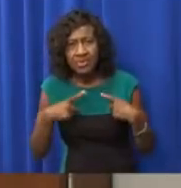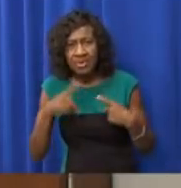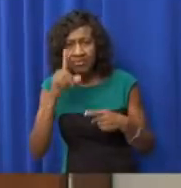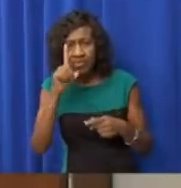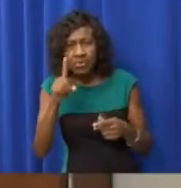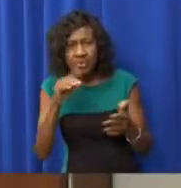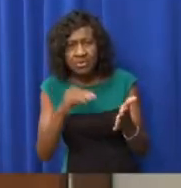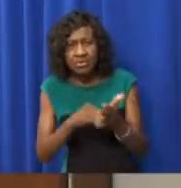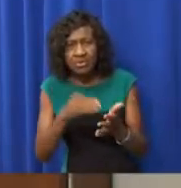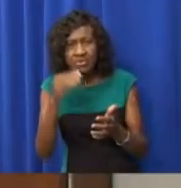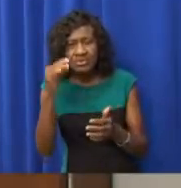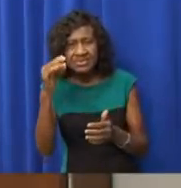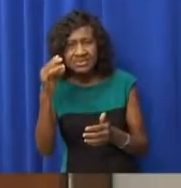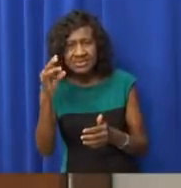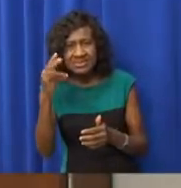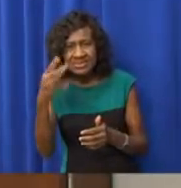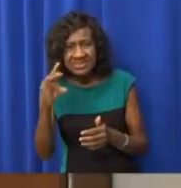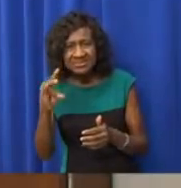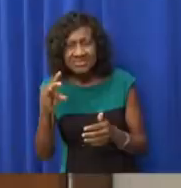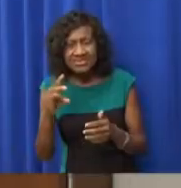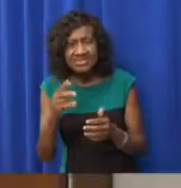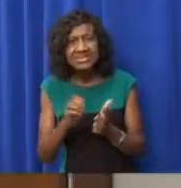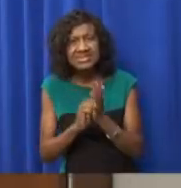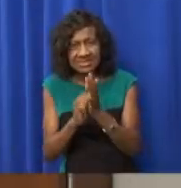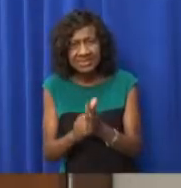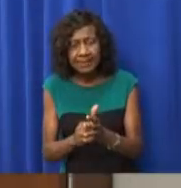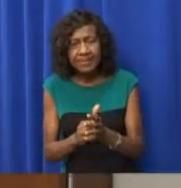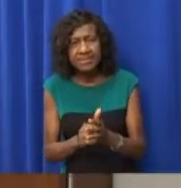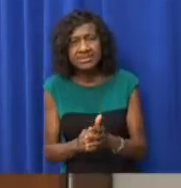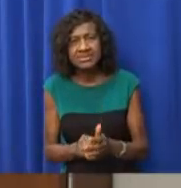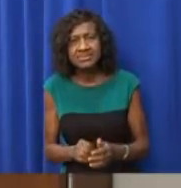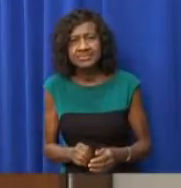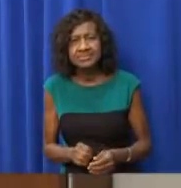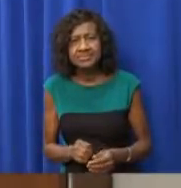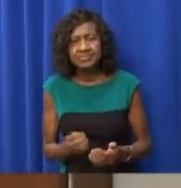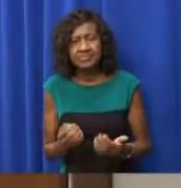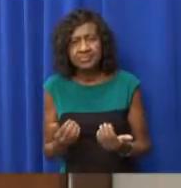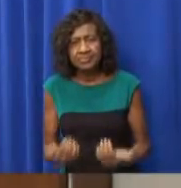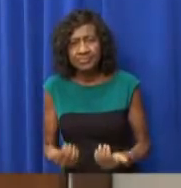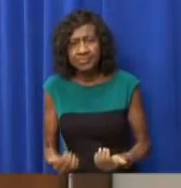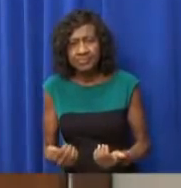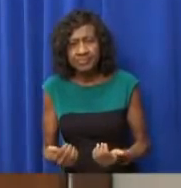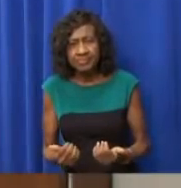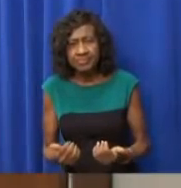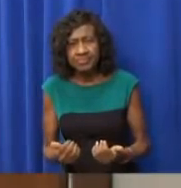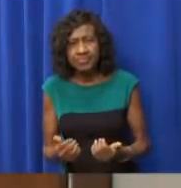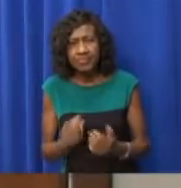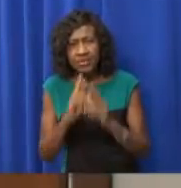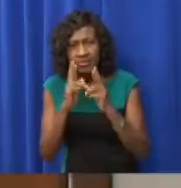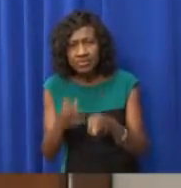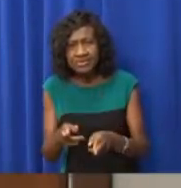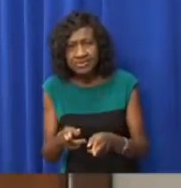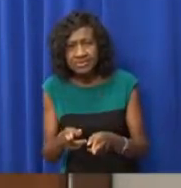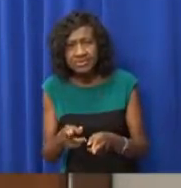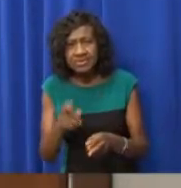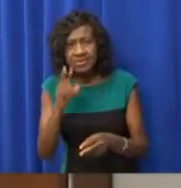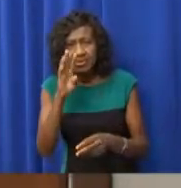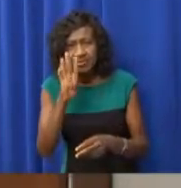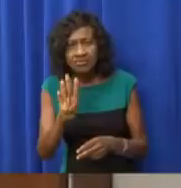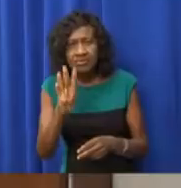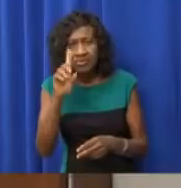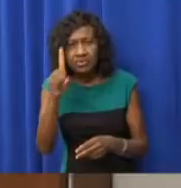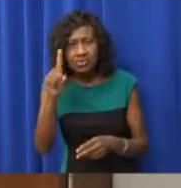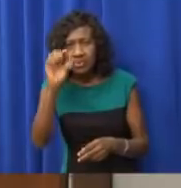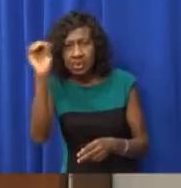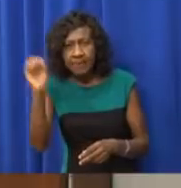samples taken, which is 51% of the population. So far, of the results that have come back, we now know that